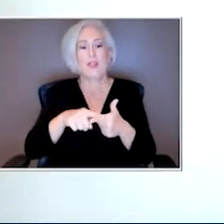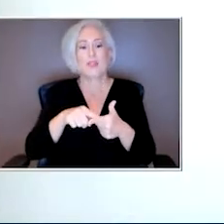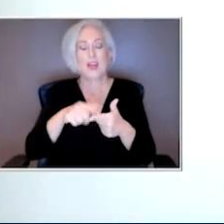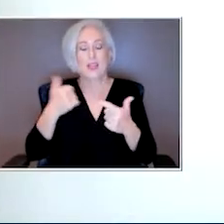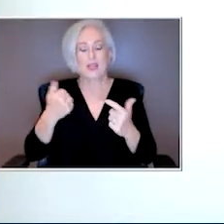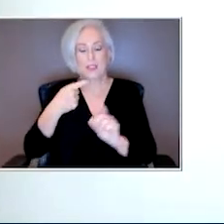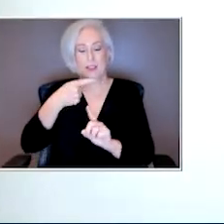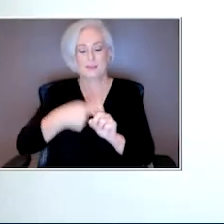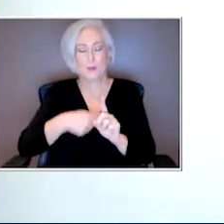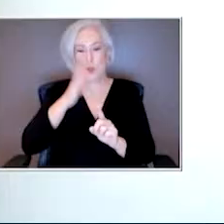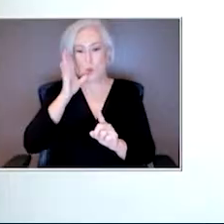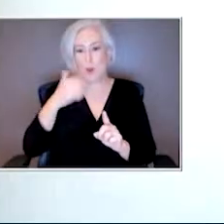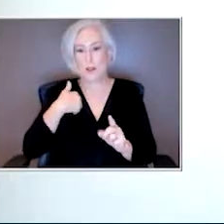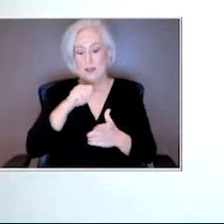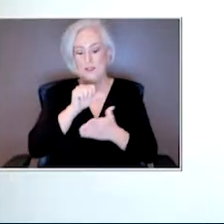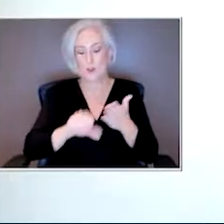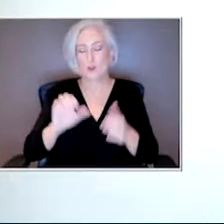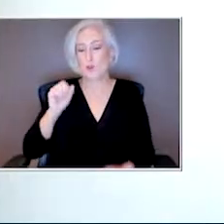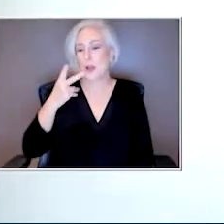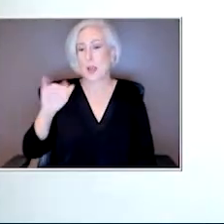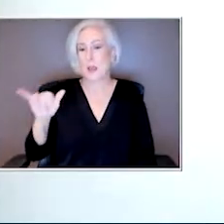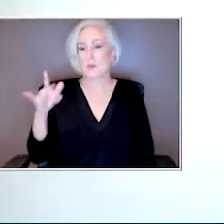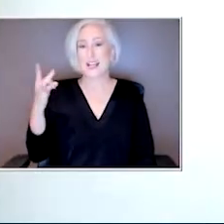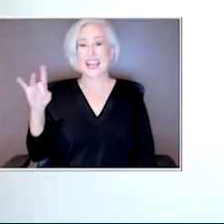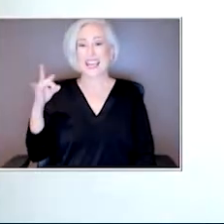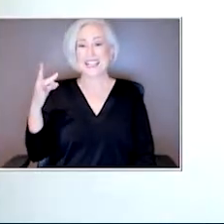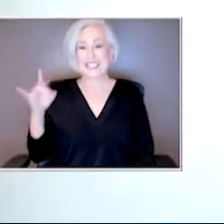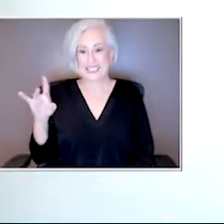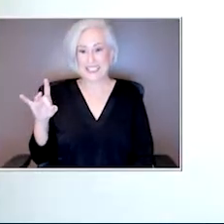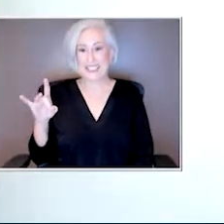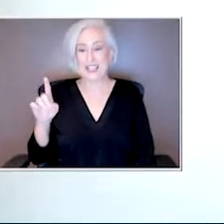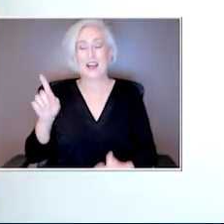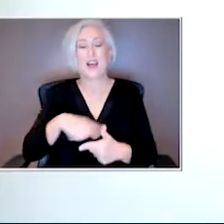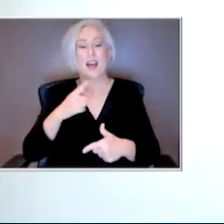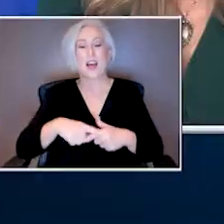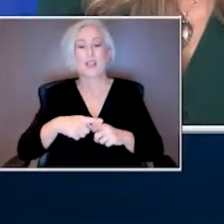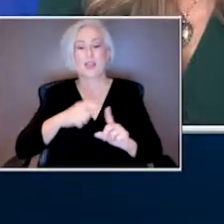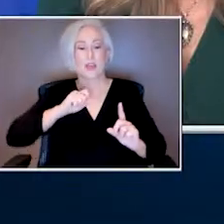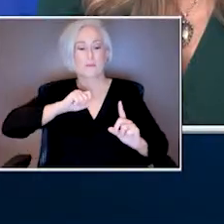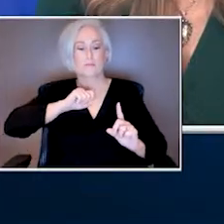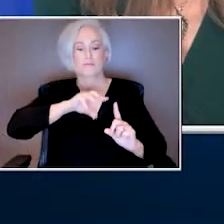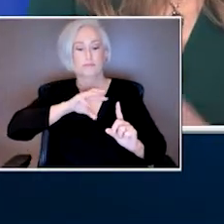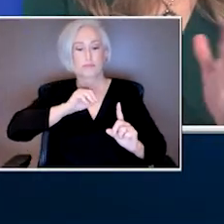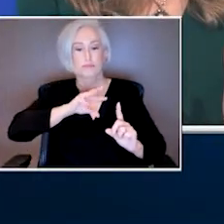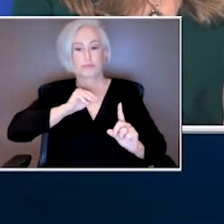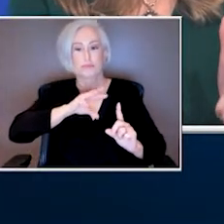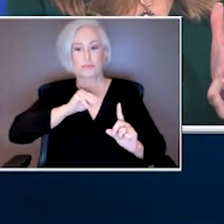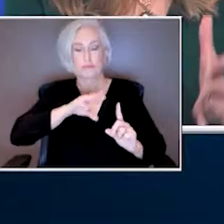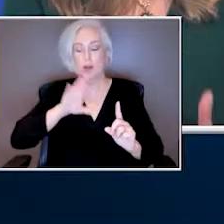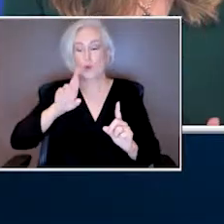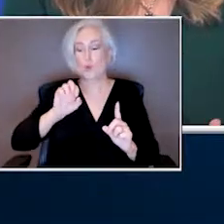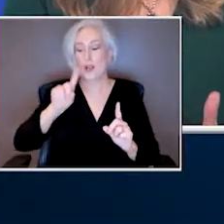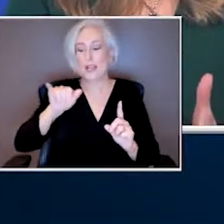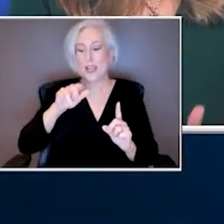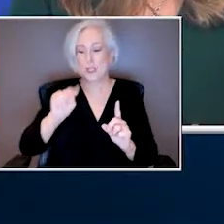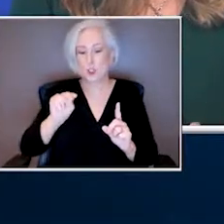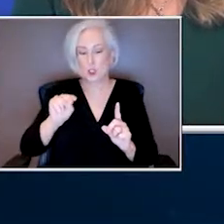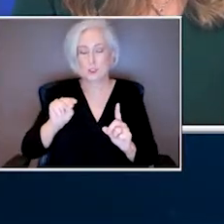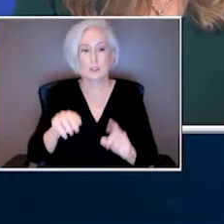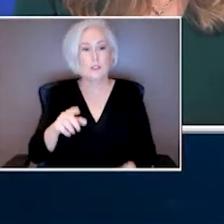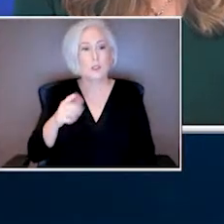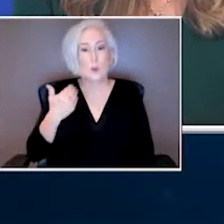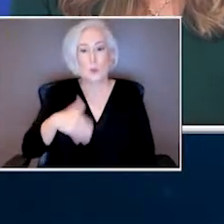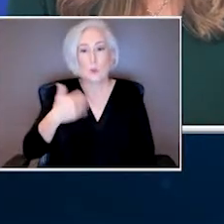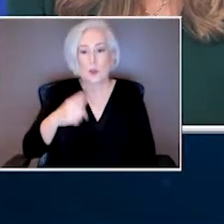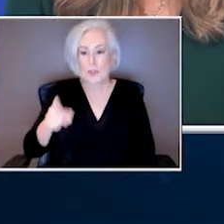on April 18th, and followed by radiation. Yeah, I know that's a lot to go through. Are you getting any guidance or advice